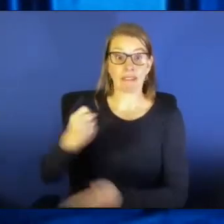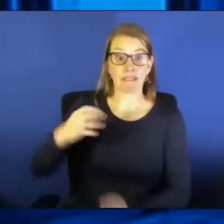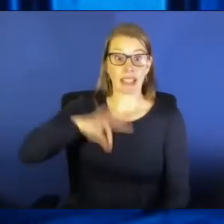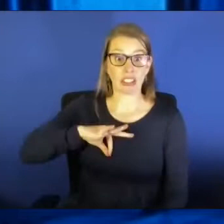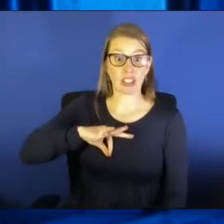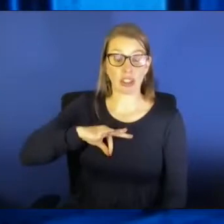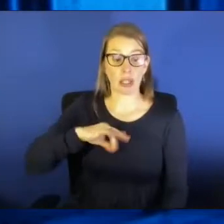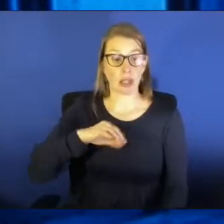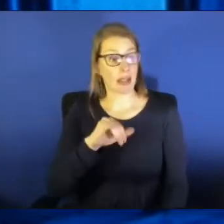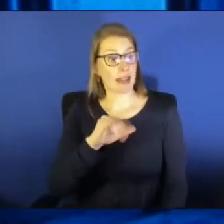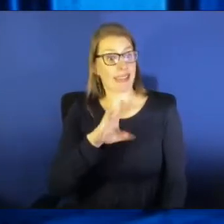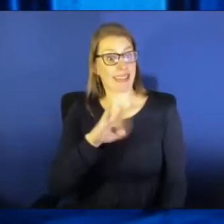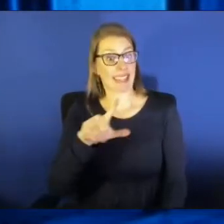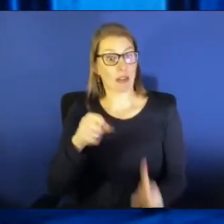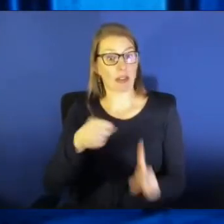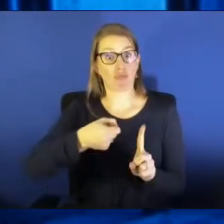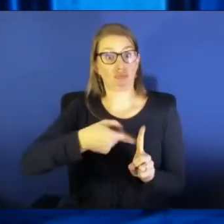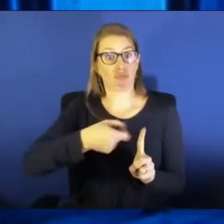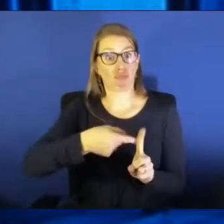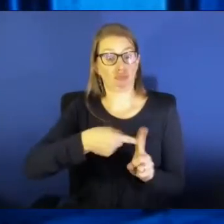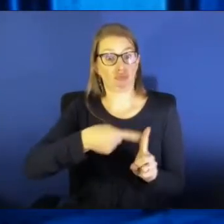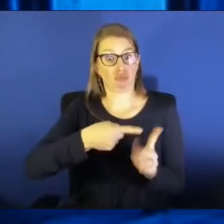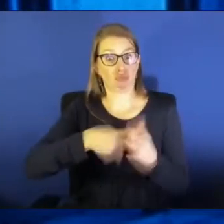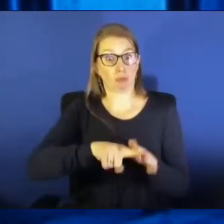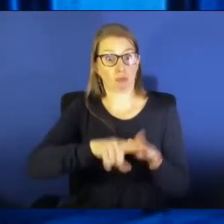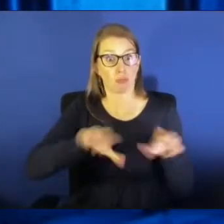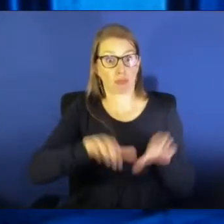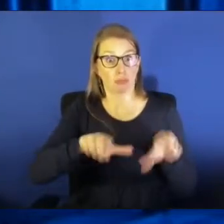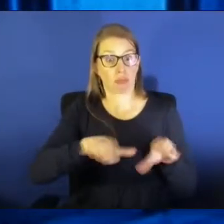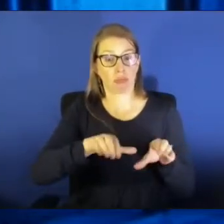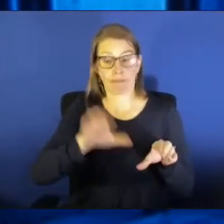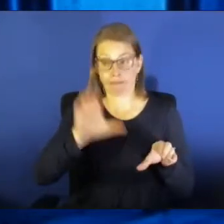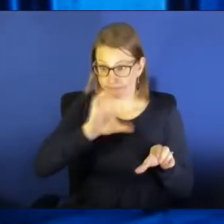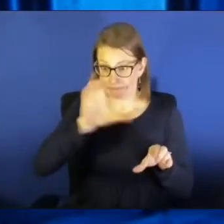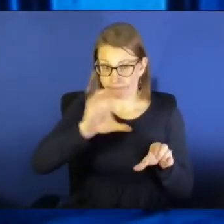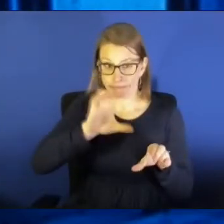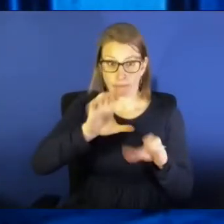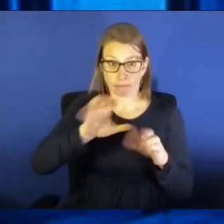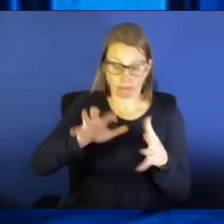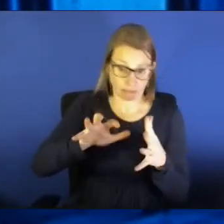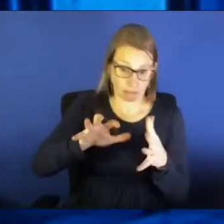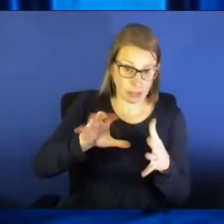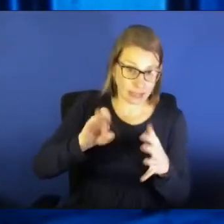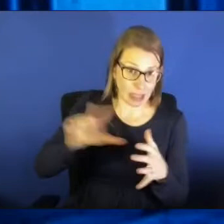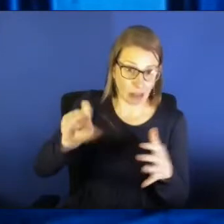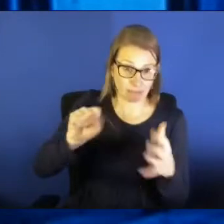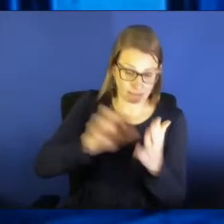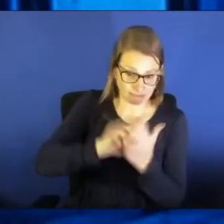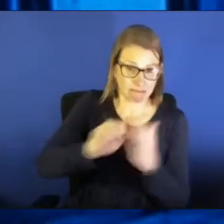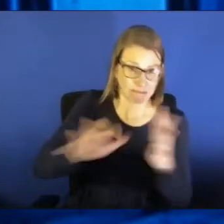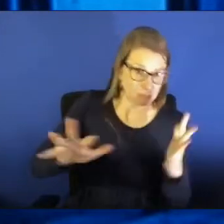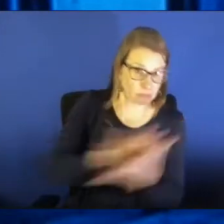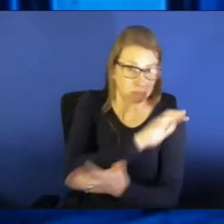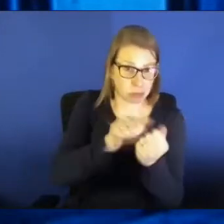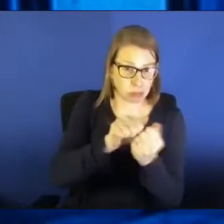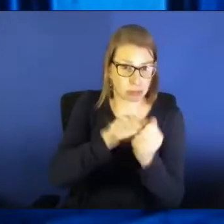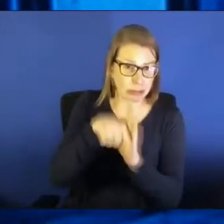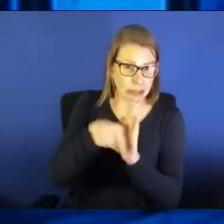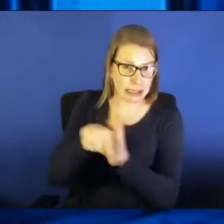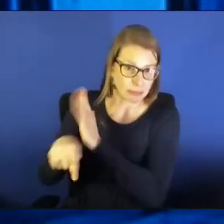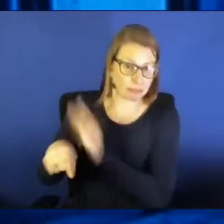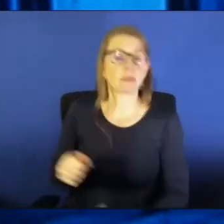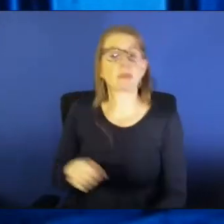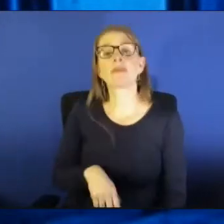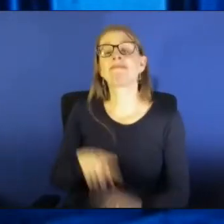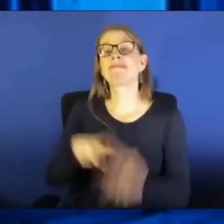activated, and the idea is that they will seek out the cancer or the melanoma cells and kill them. The challenge with immunotherapy,